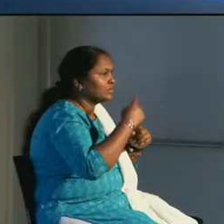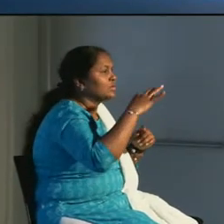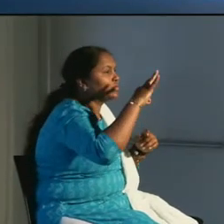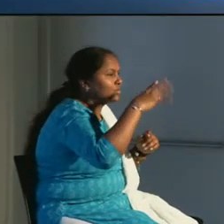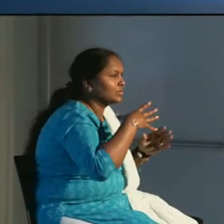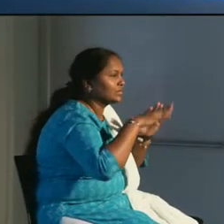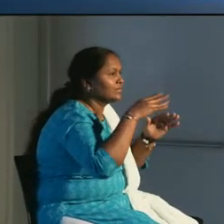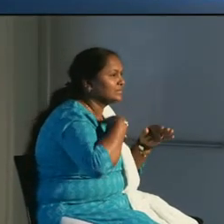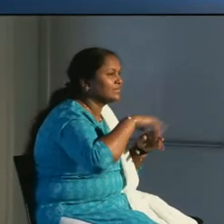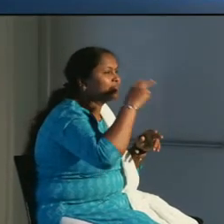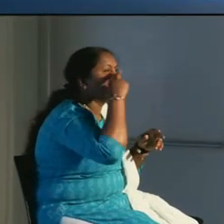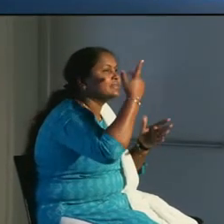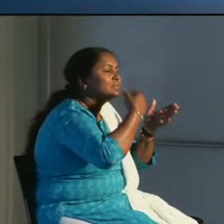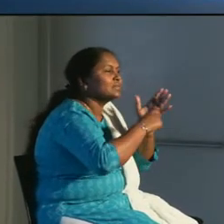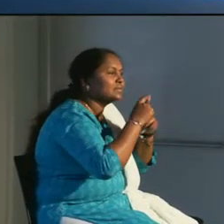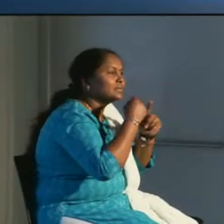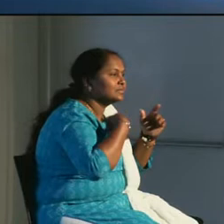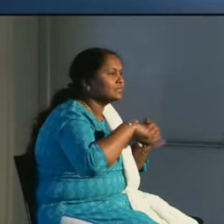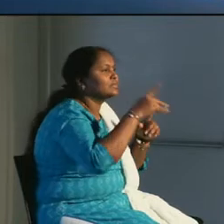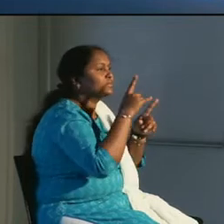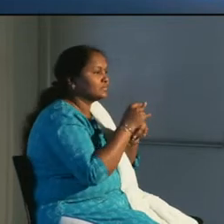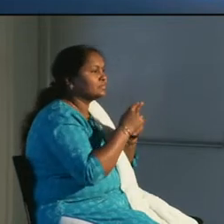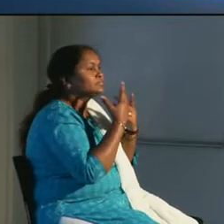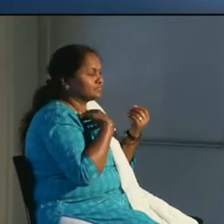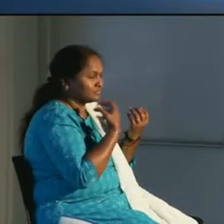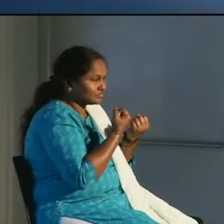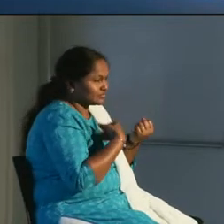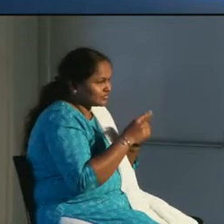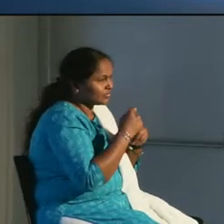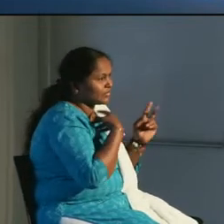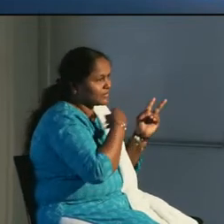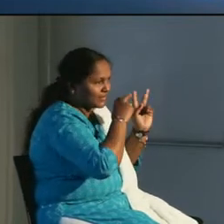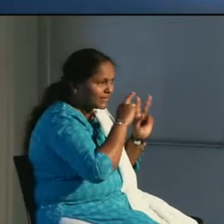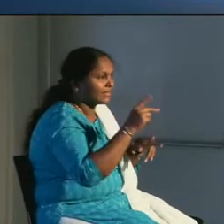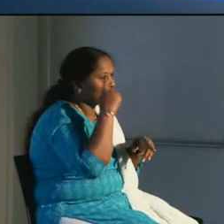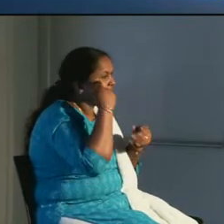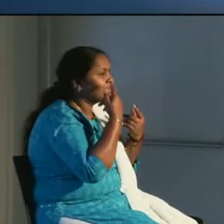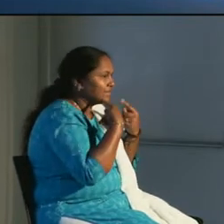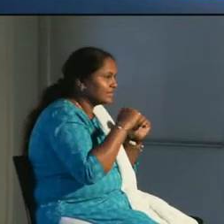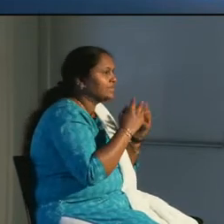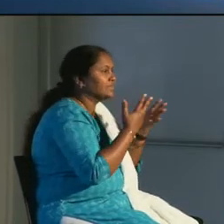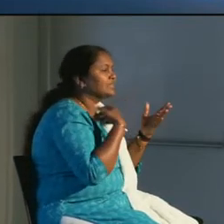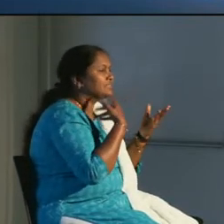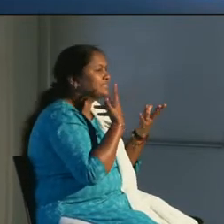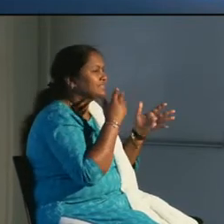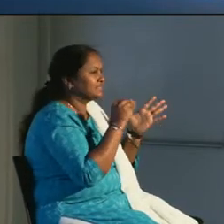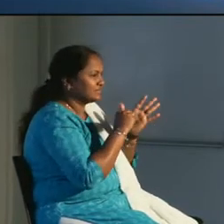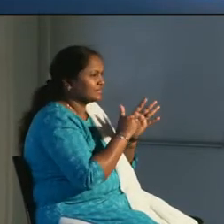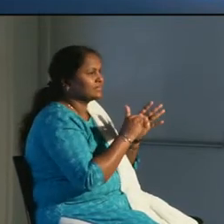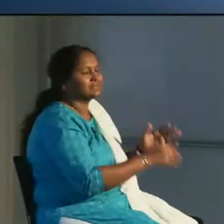that I can occupy, and which is a new space that I can come into and try something out.